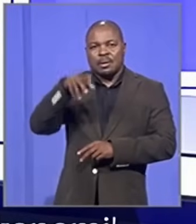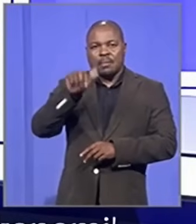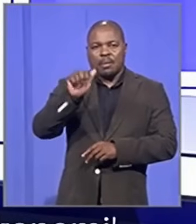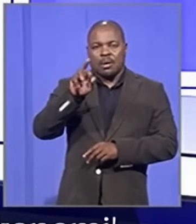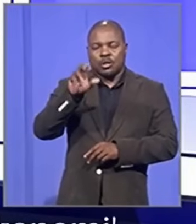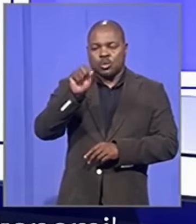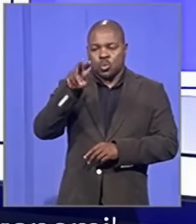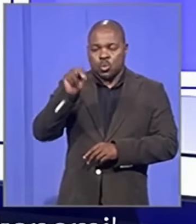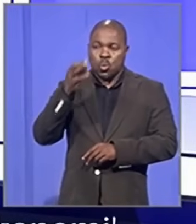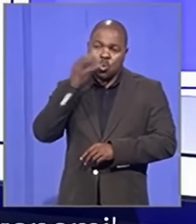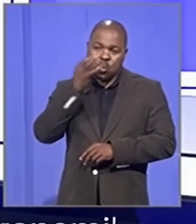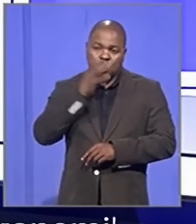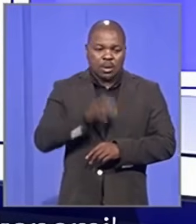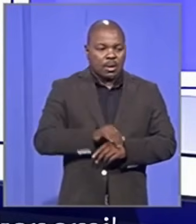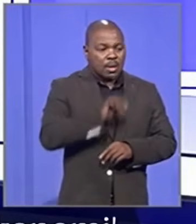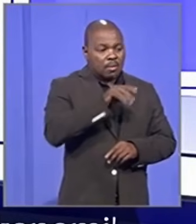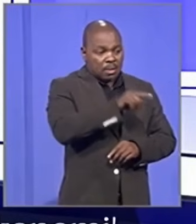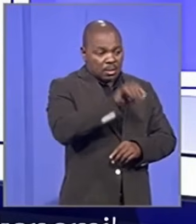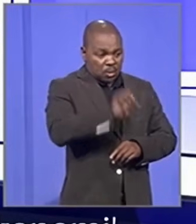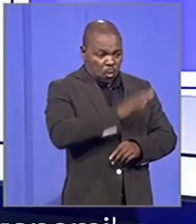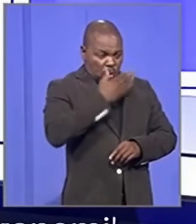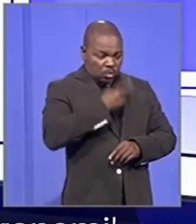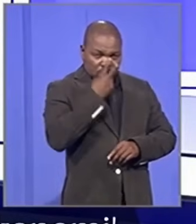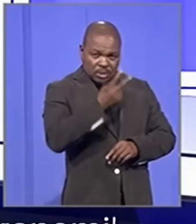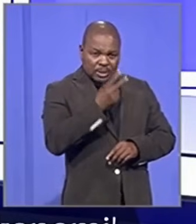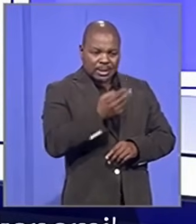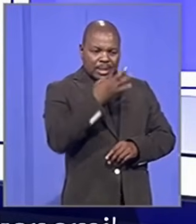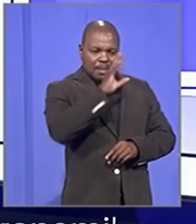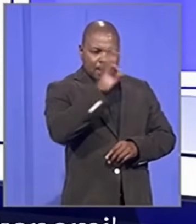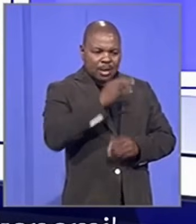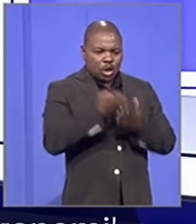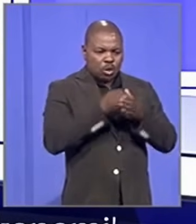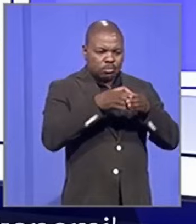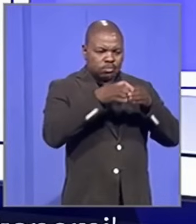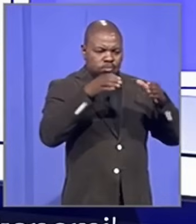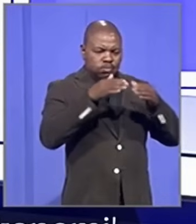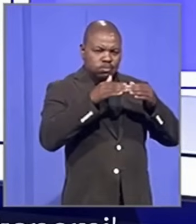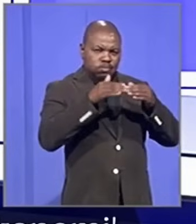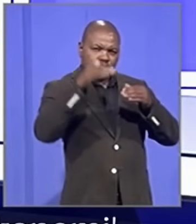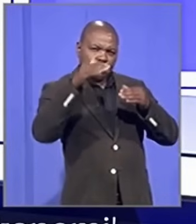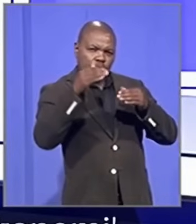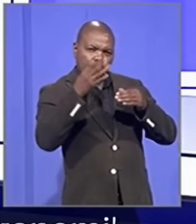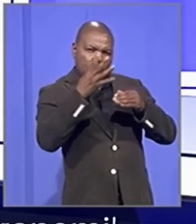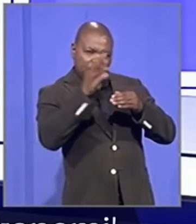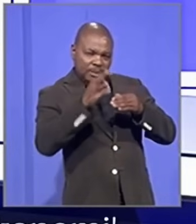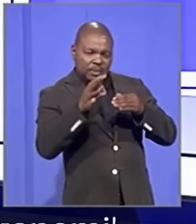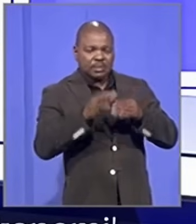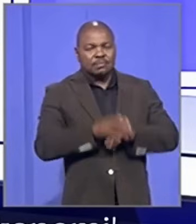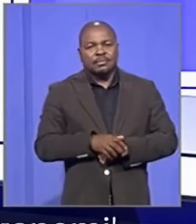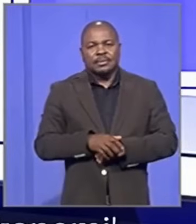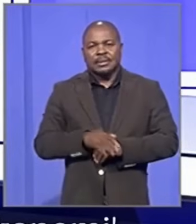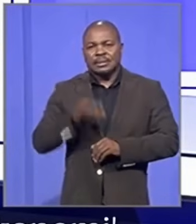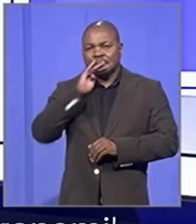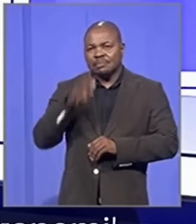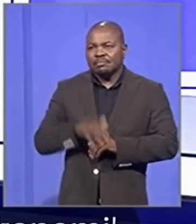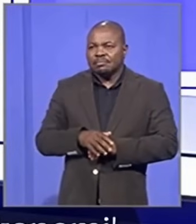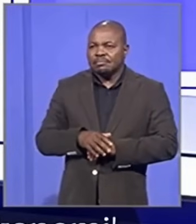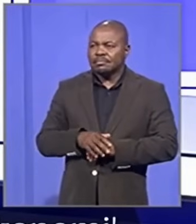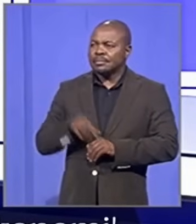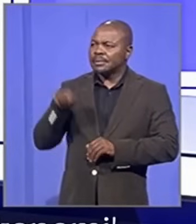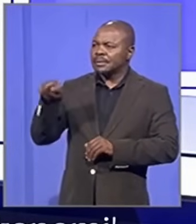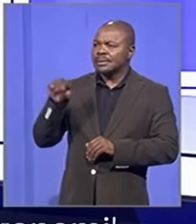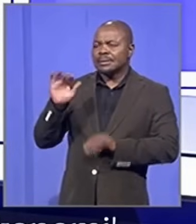gore ge naga e nyaka go bona kgolo ya ekonomi ka diperesente tše 3 go ya go 4 e ka se kgotsofatšwe ke palomoka ya dipeeletšo tša